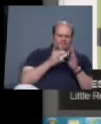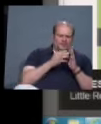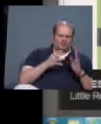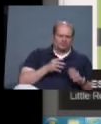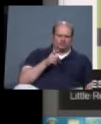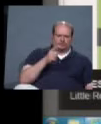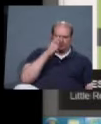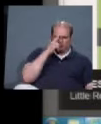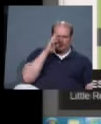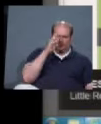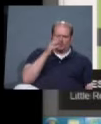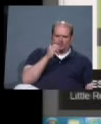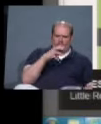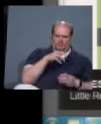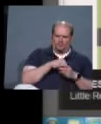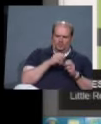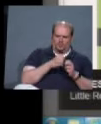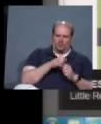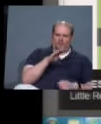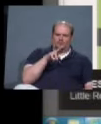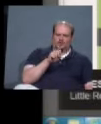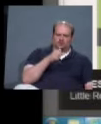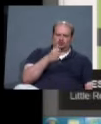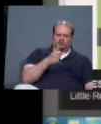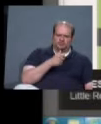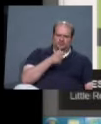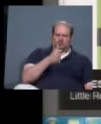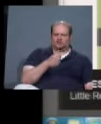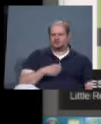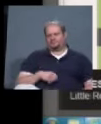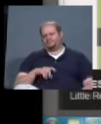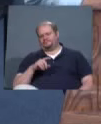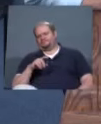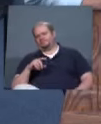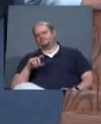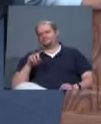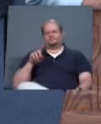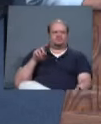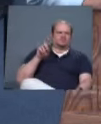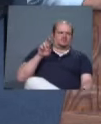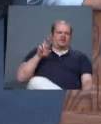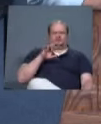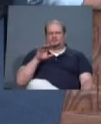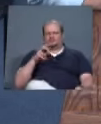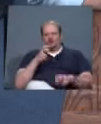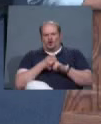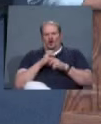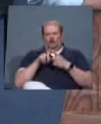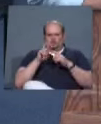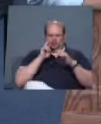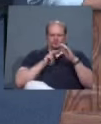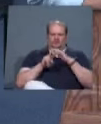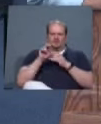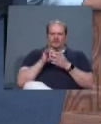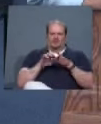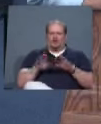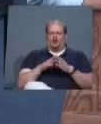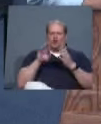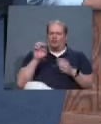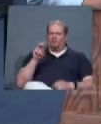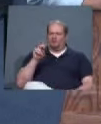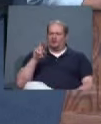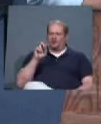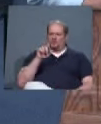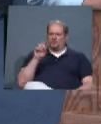you think that will be participating in the bus transportation? It's really very hard to, because it's open enrollment, it's really